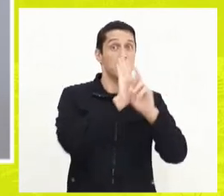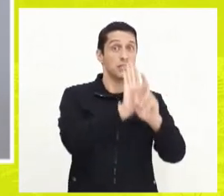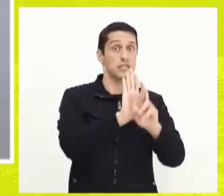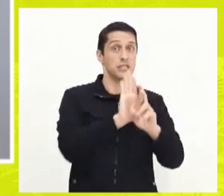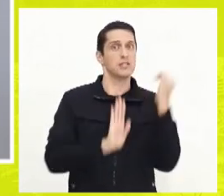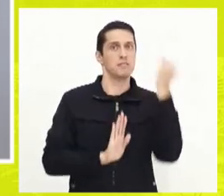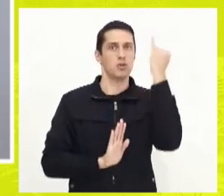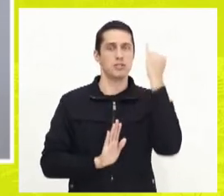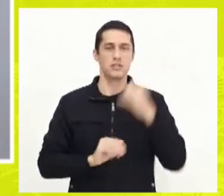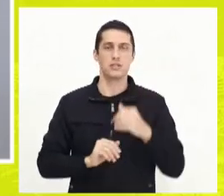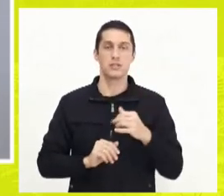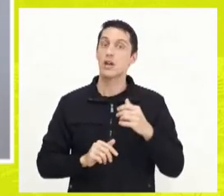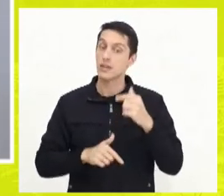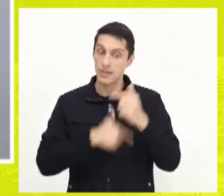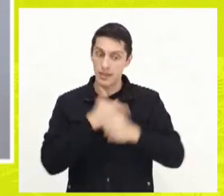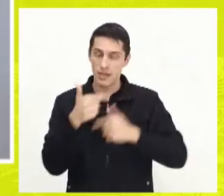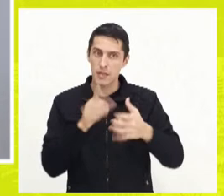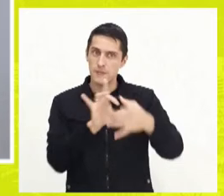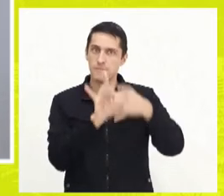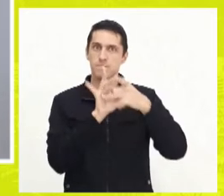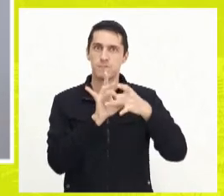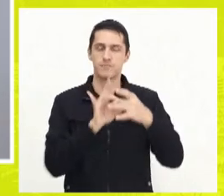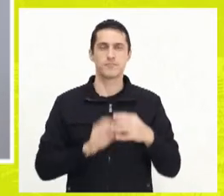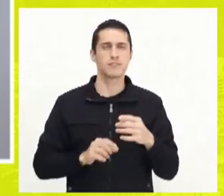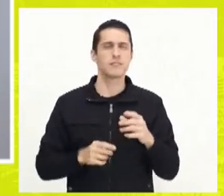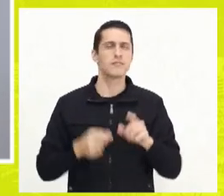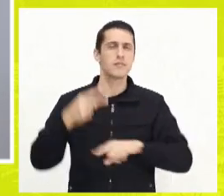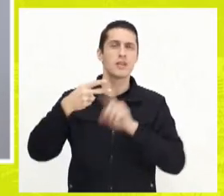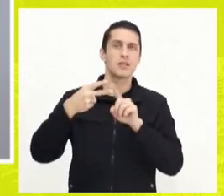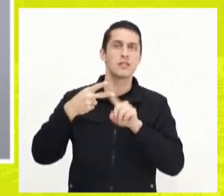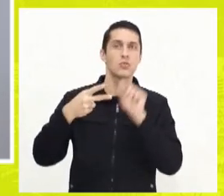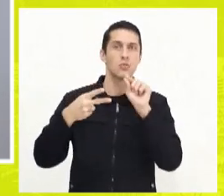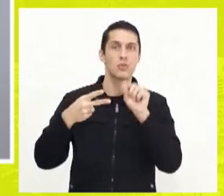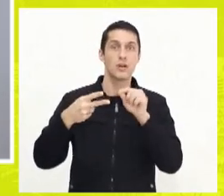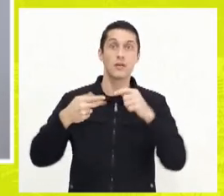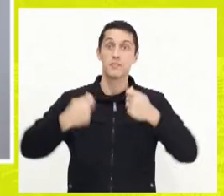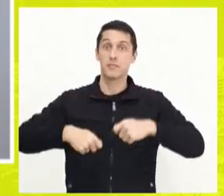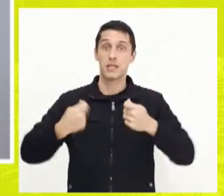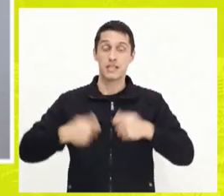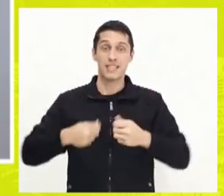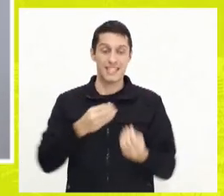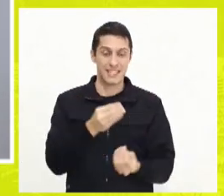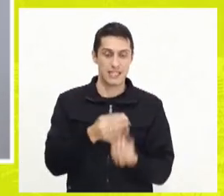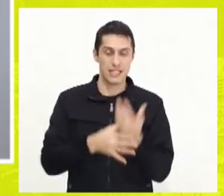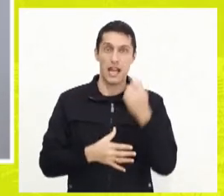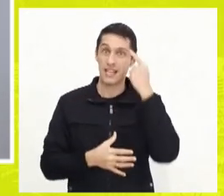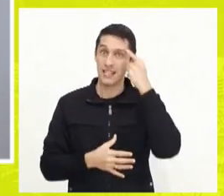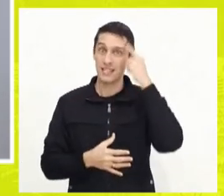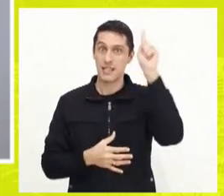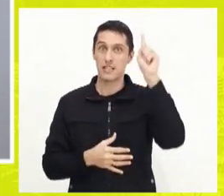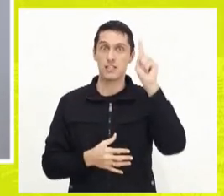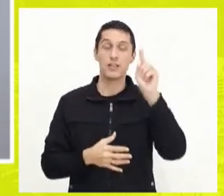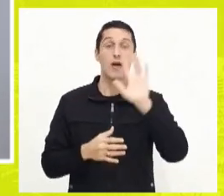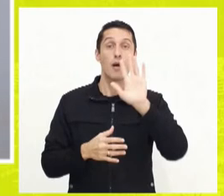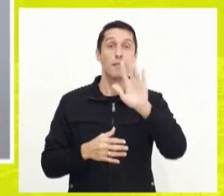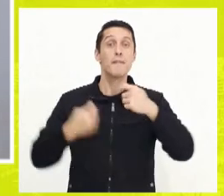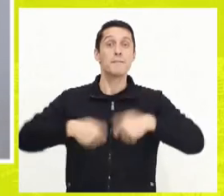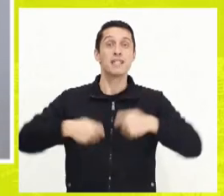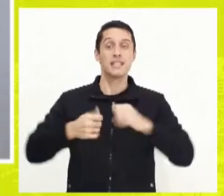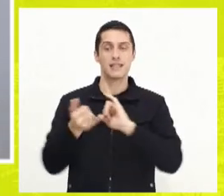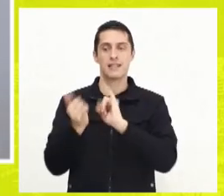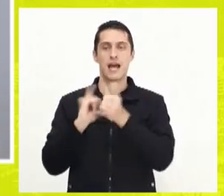that and second they number of initiatives that have data we need